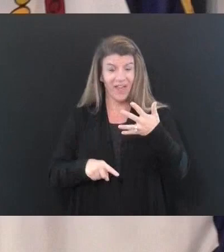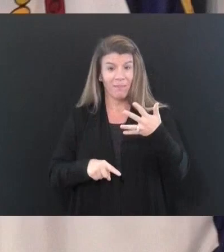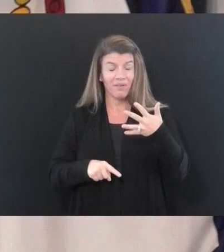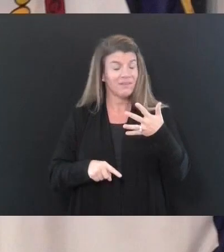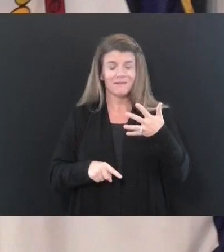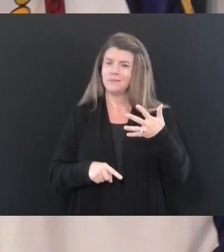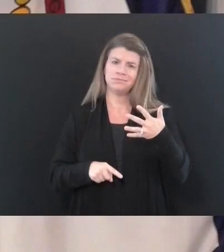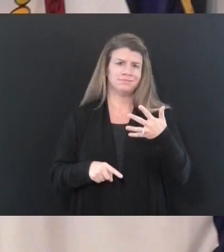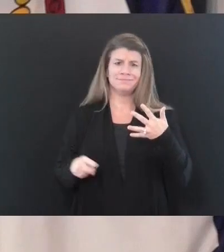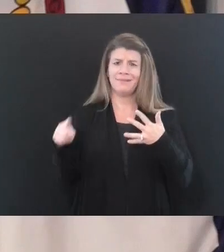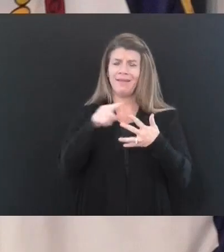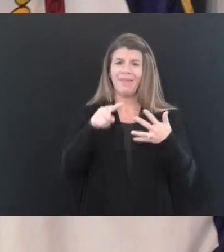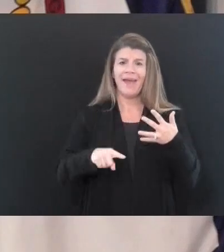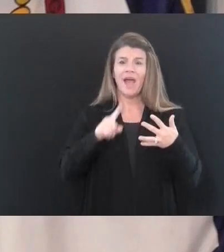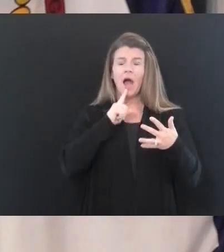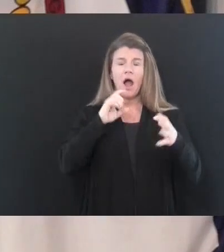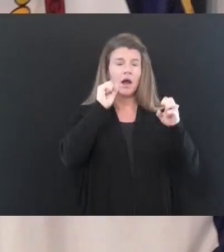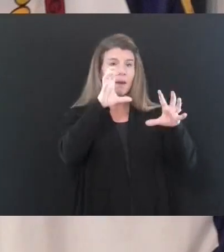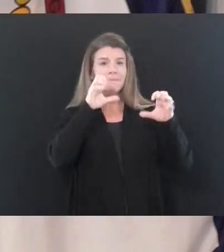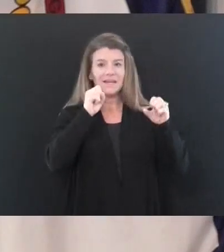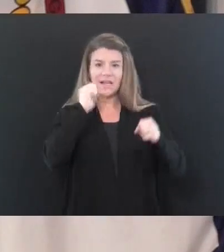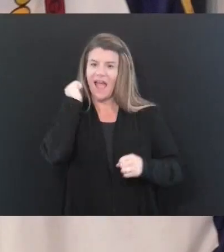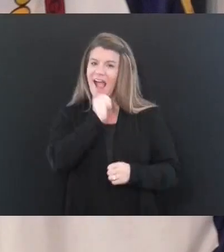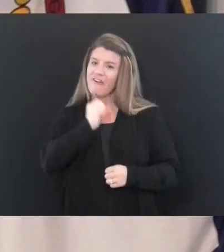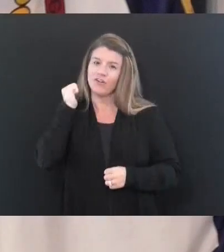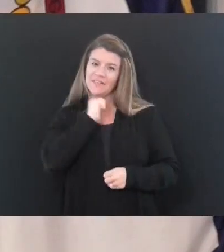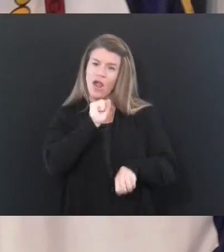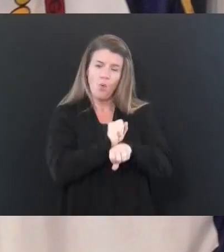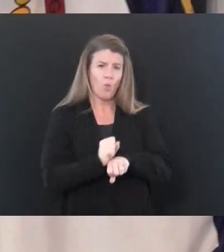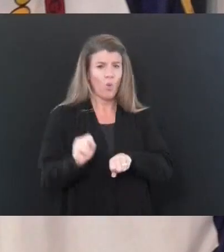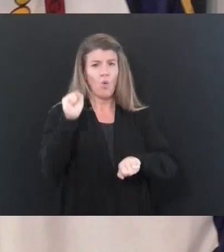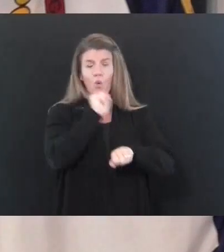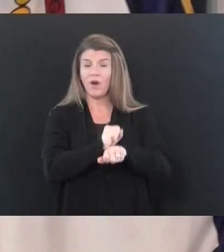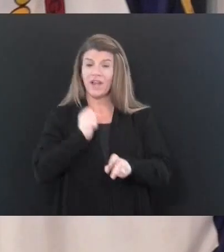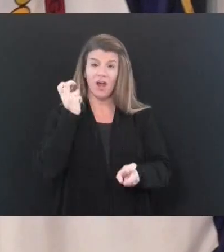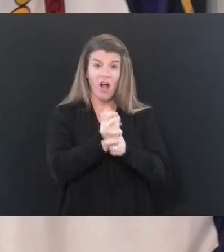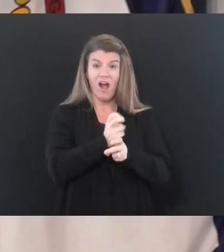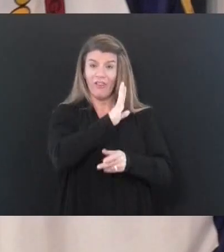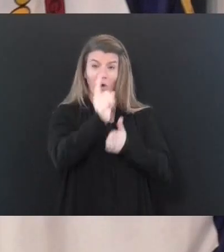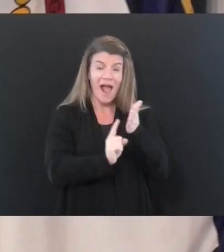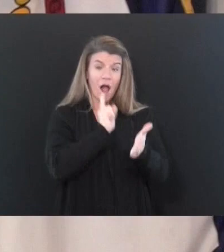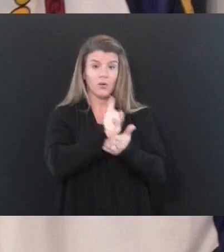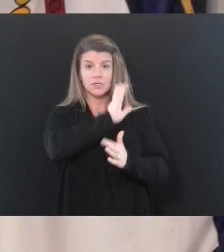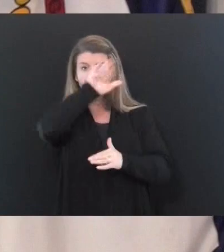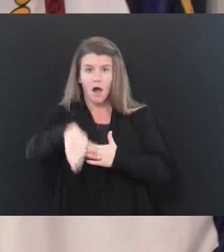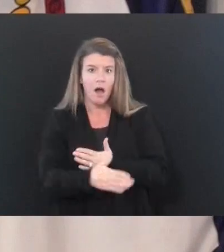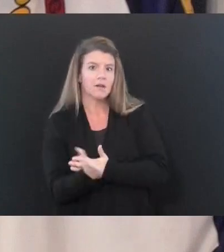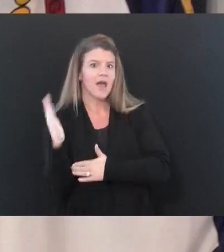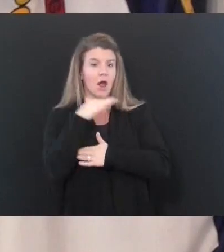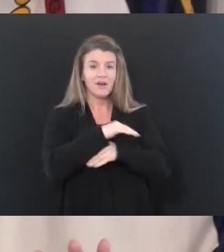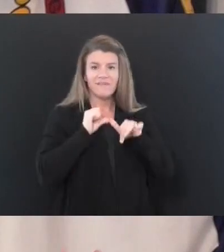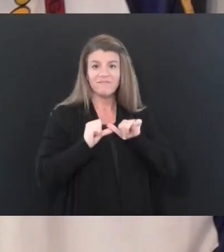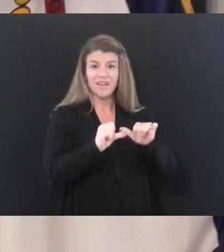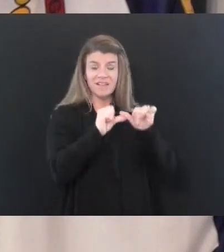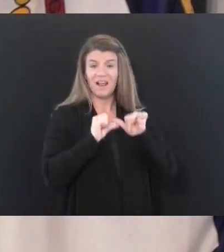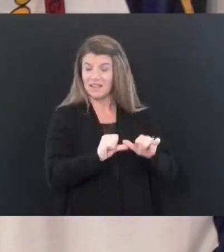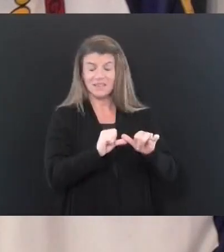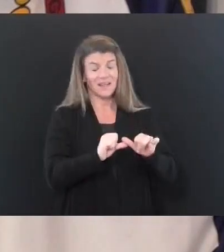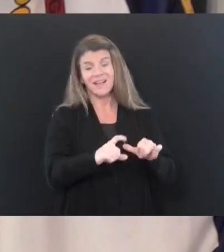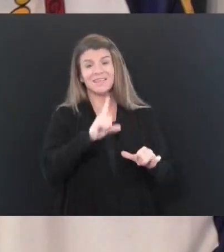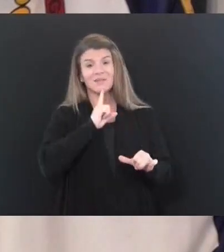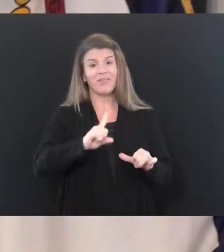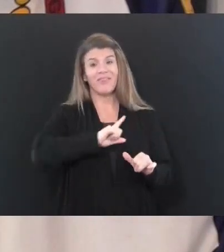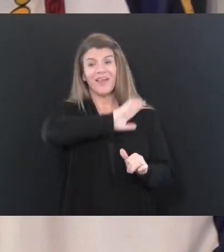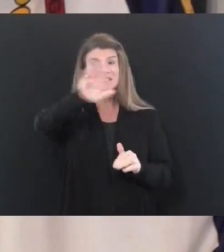knocking it out of the park every day, and the hours they put in are unbelievable. The same is true for all the people